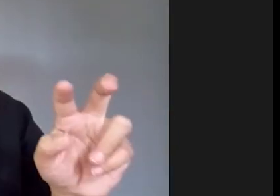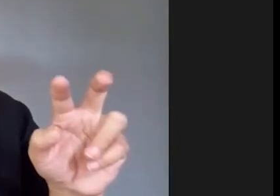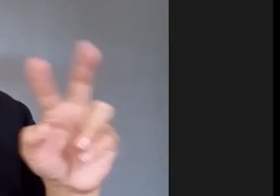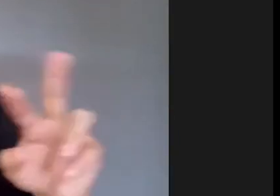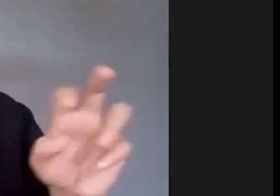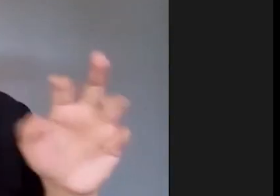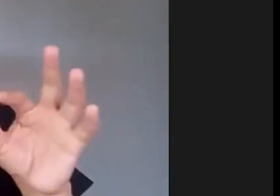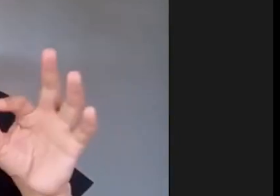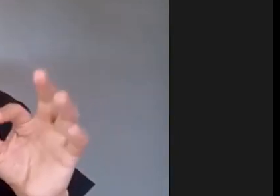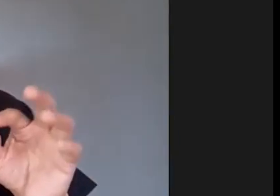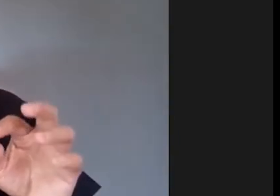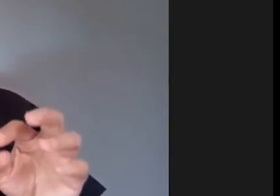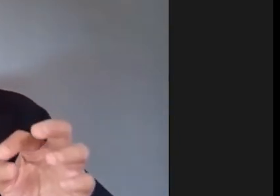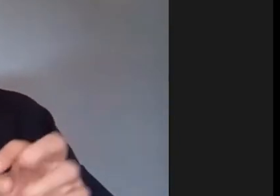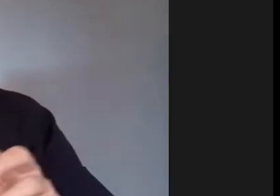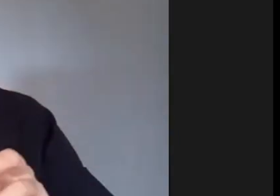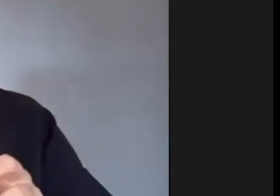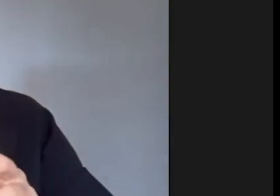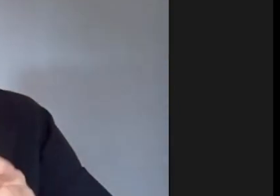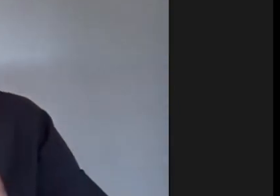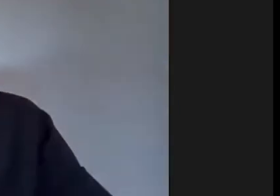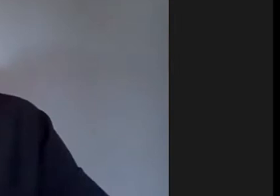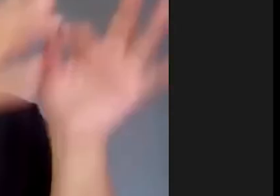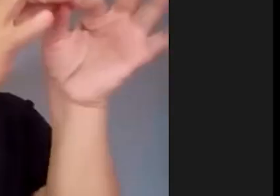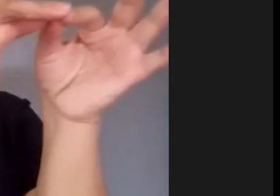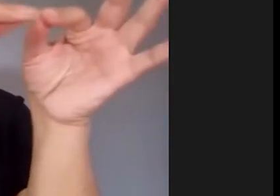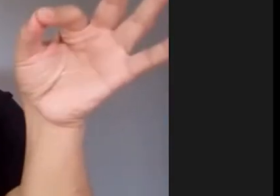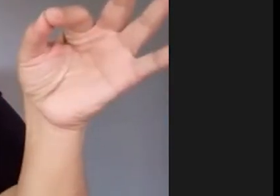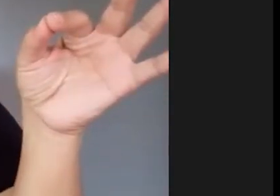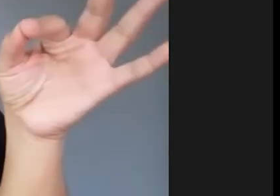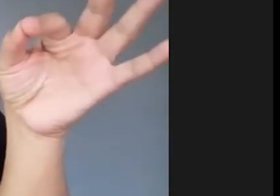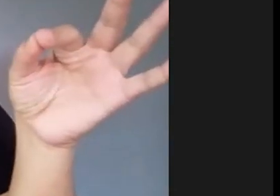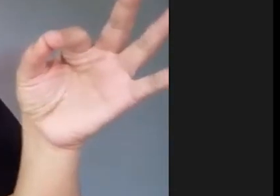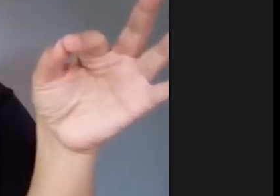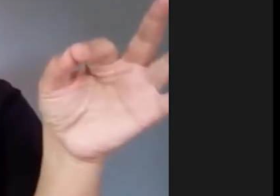you have to remember every sentence must have a predicate.